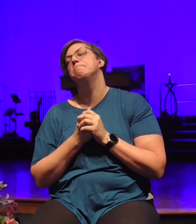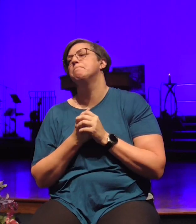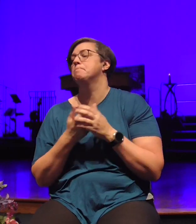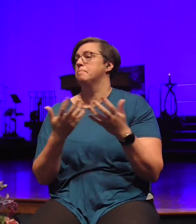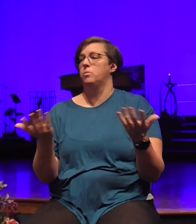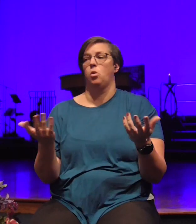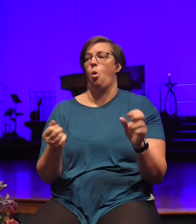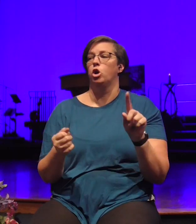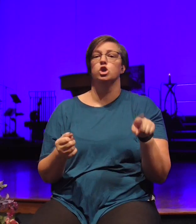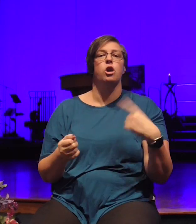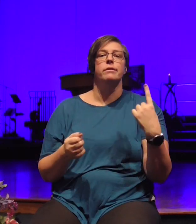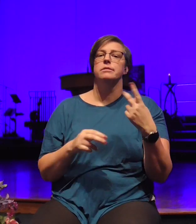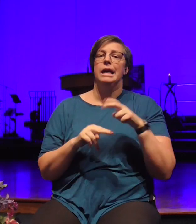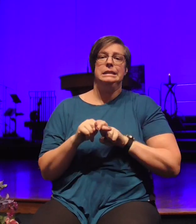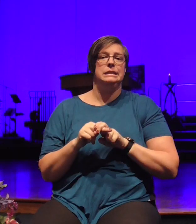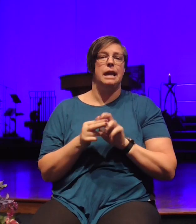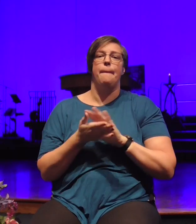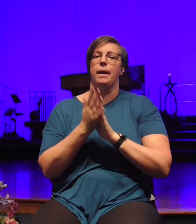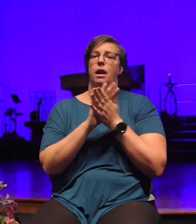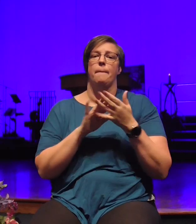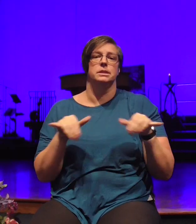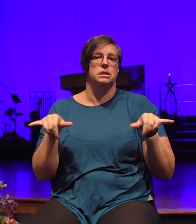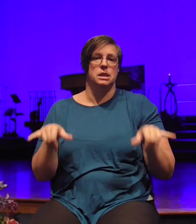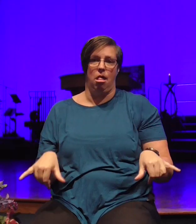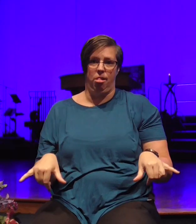just sit and become still with me